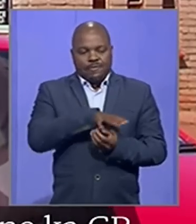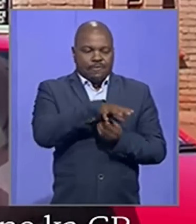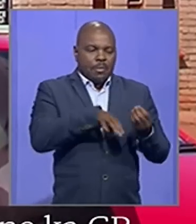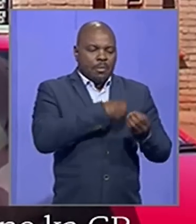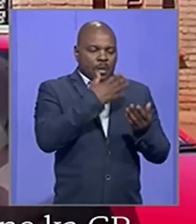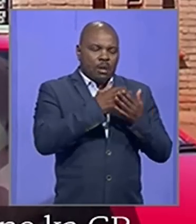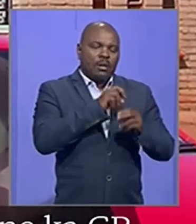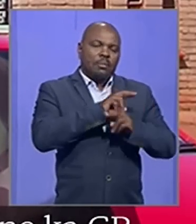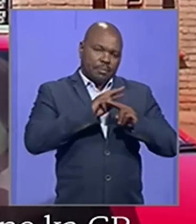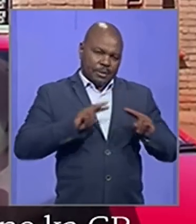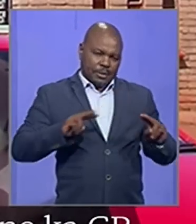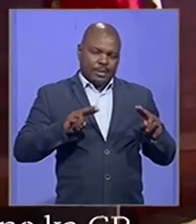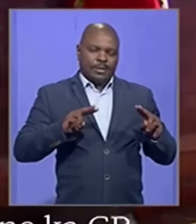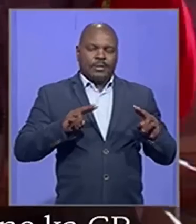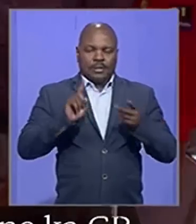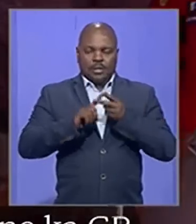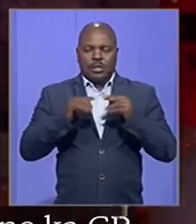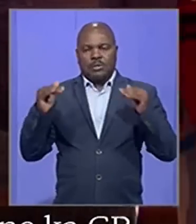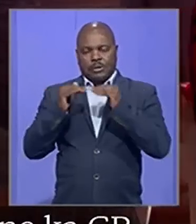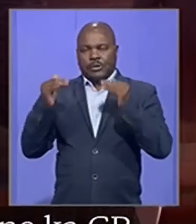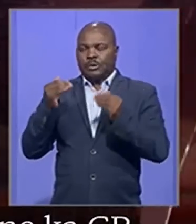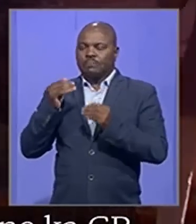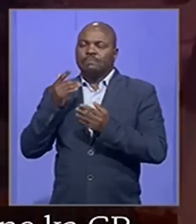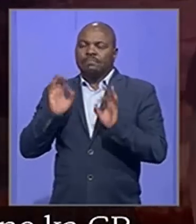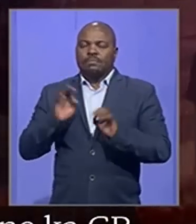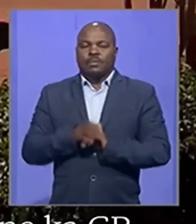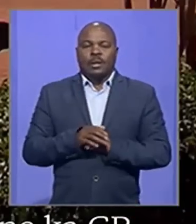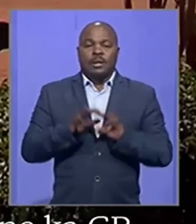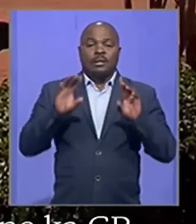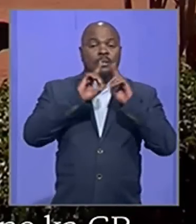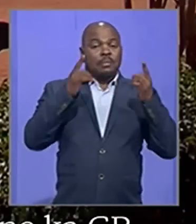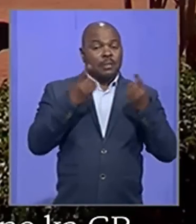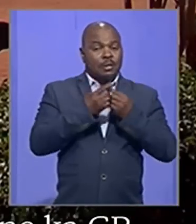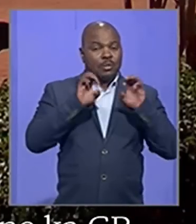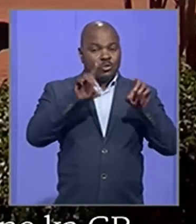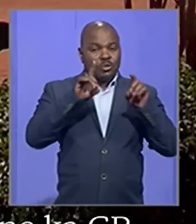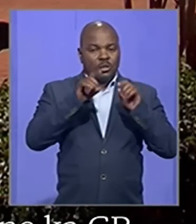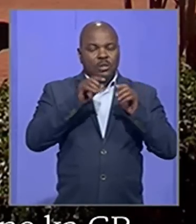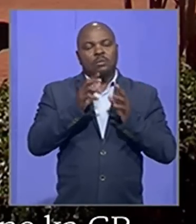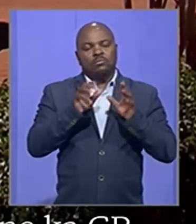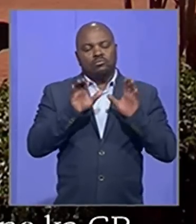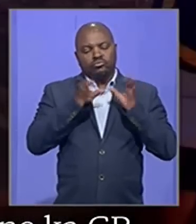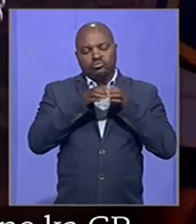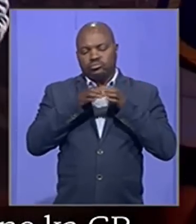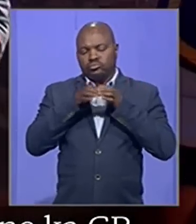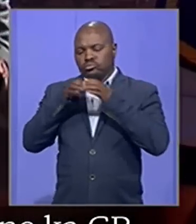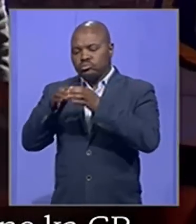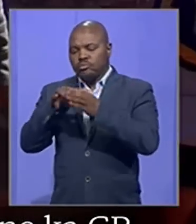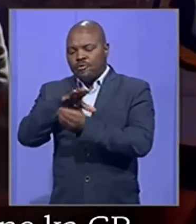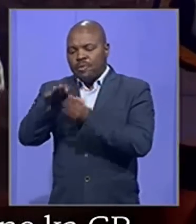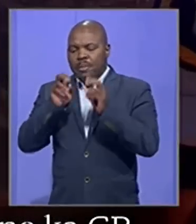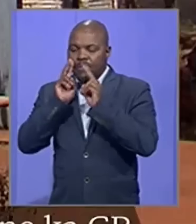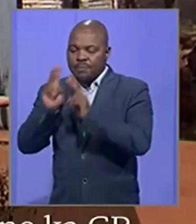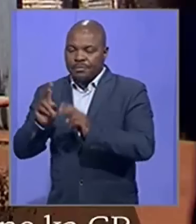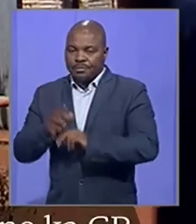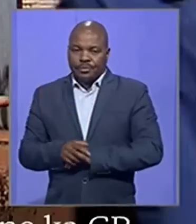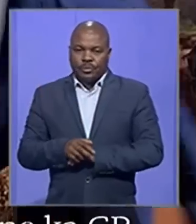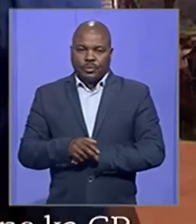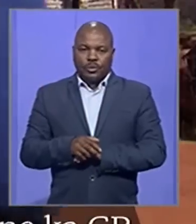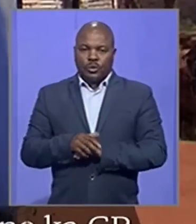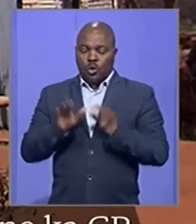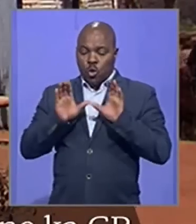at peace or be na le justice we on. Kemedi ya Lefapha la Thuto la Gauteng e tsogile e etetse ba lelapa. Tomile komiti ya gore